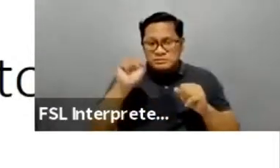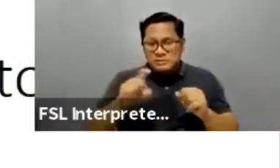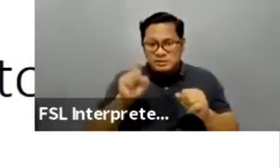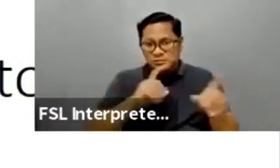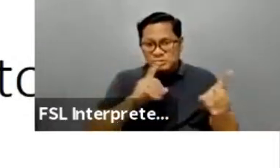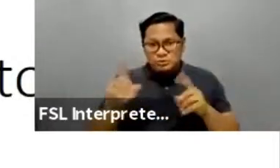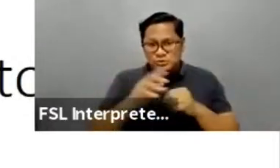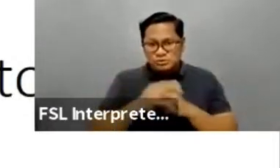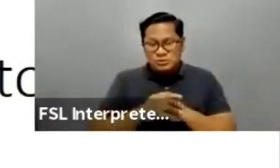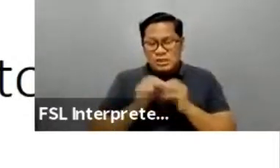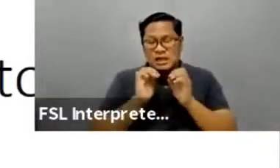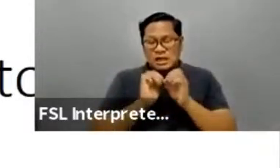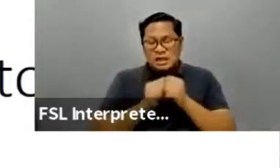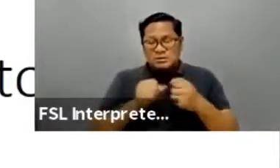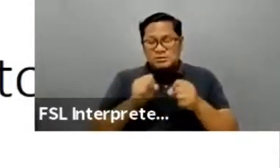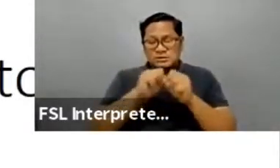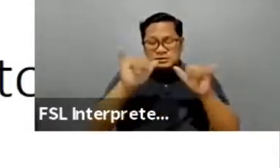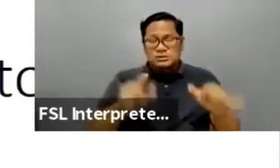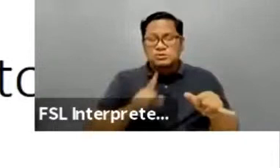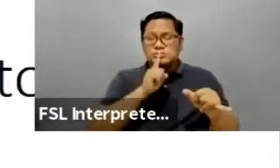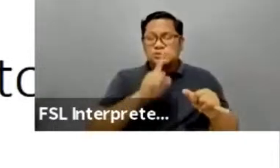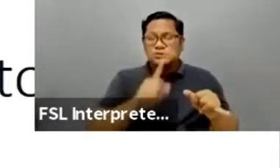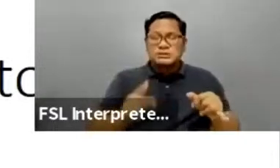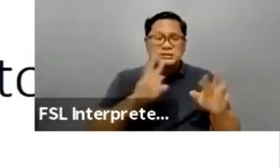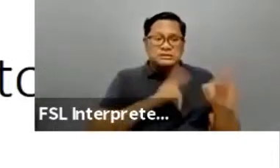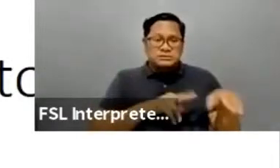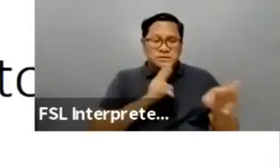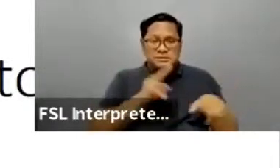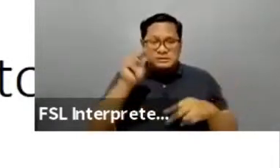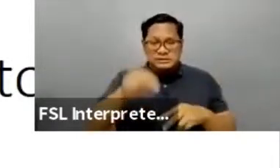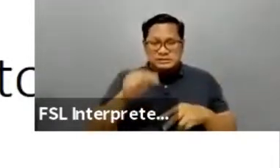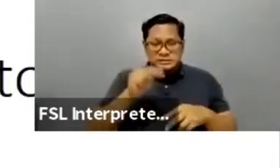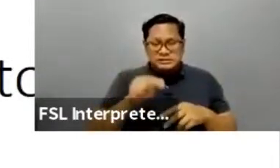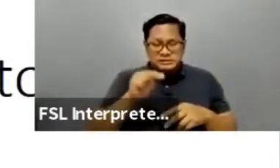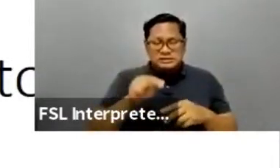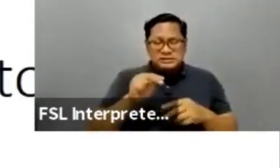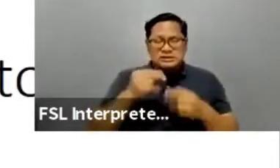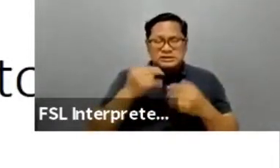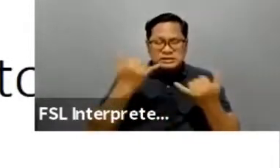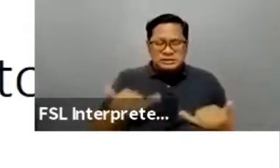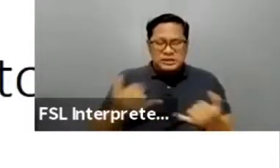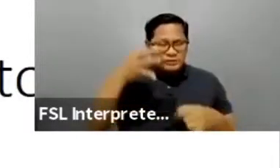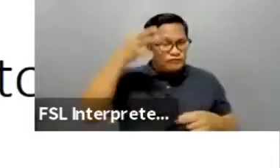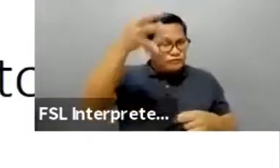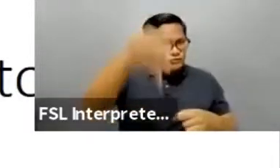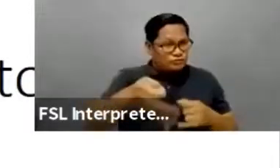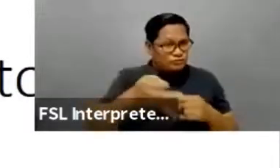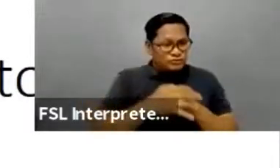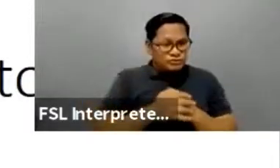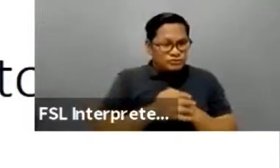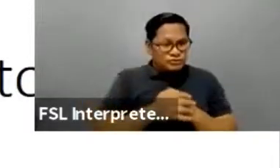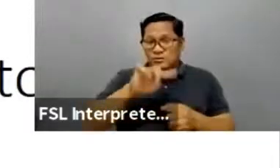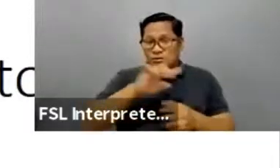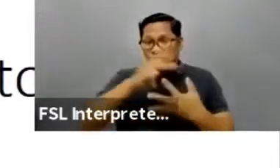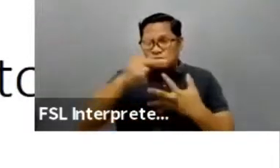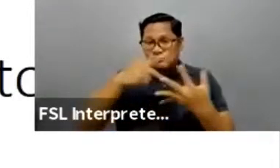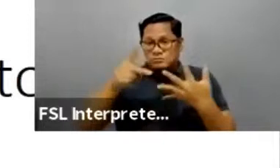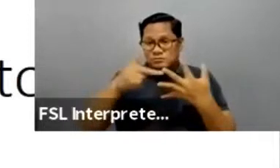How do you build a system that's responsive to needs, current and future? Our population is